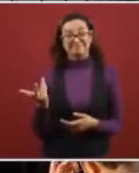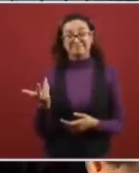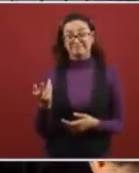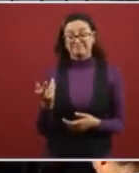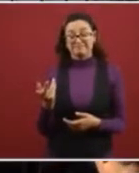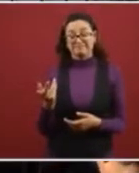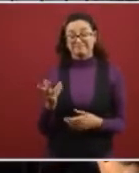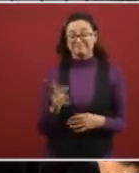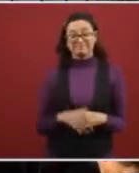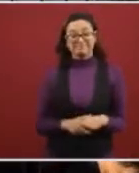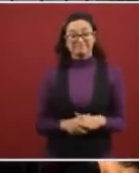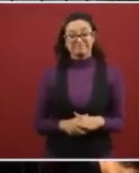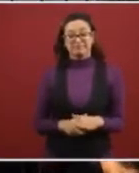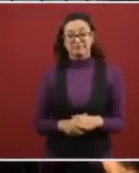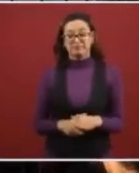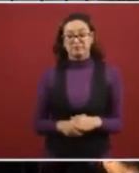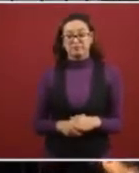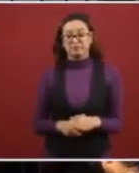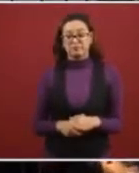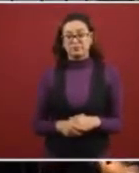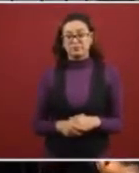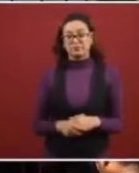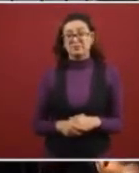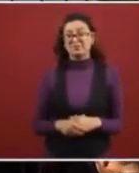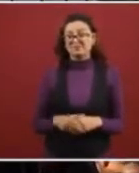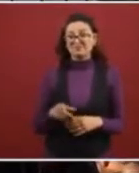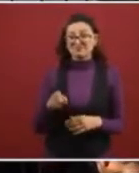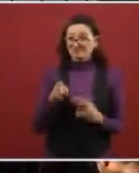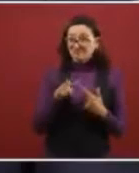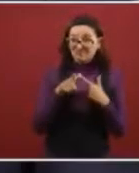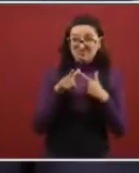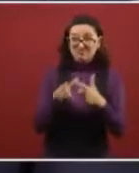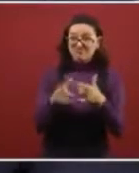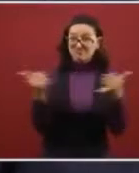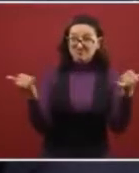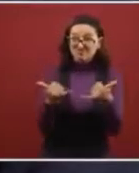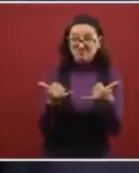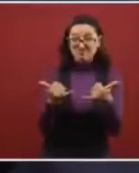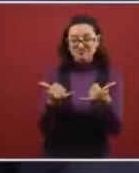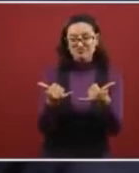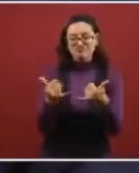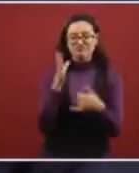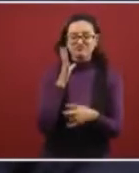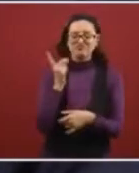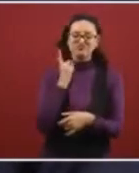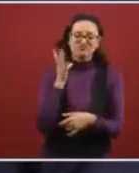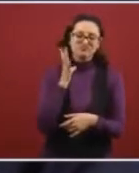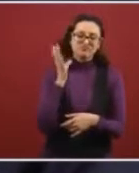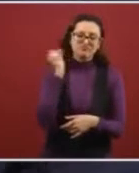a enviar una iniciativa. We're going to give an initiative.